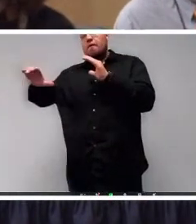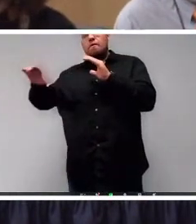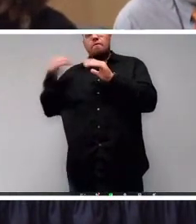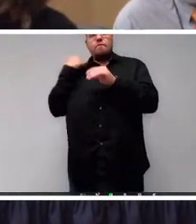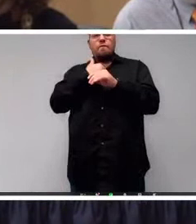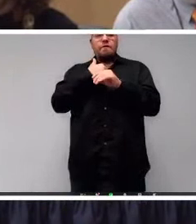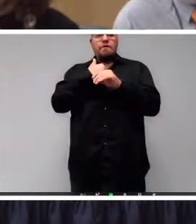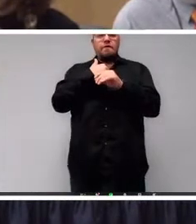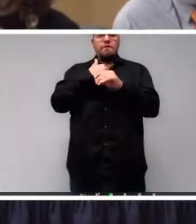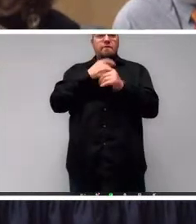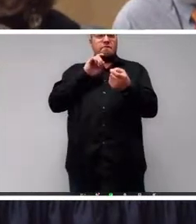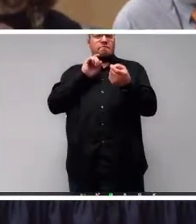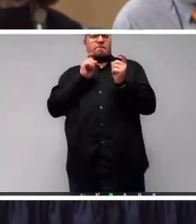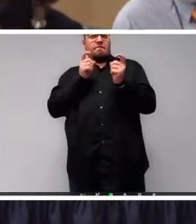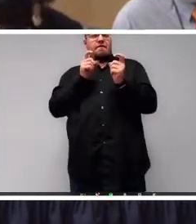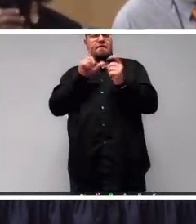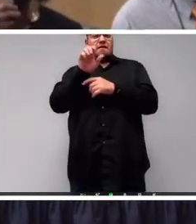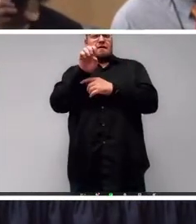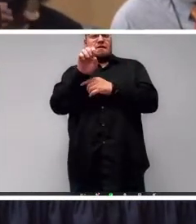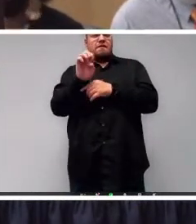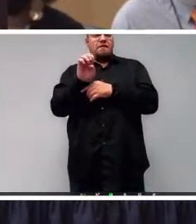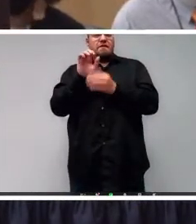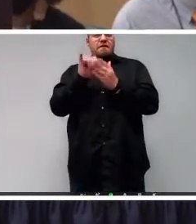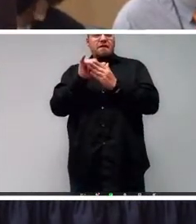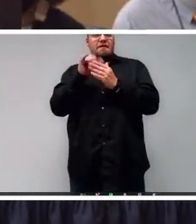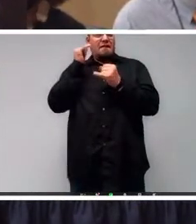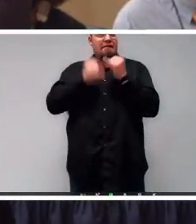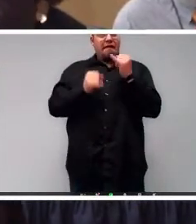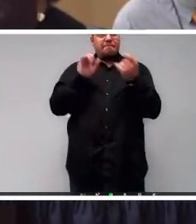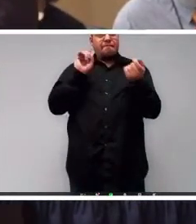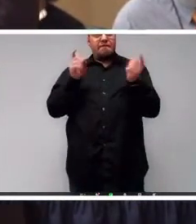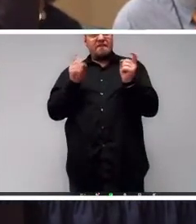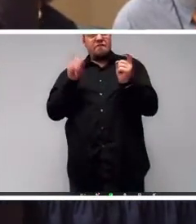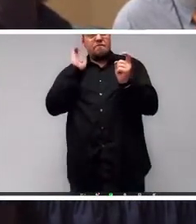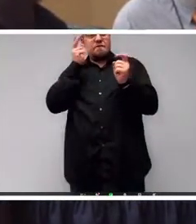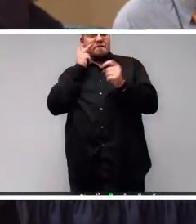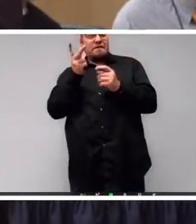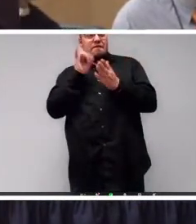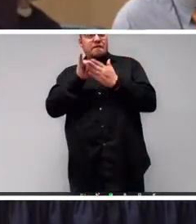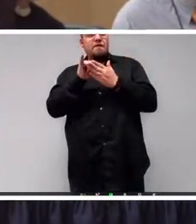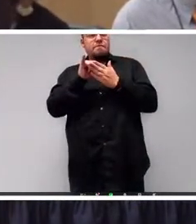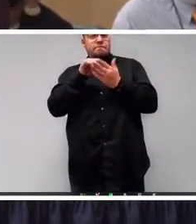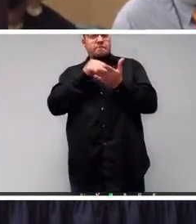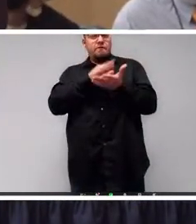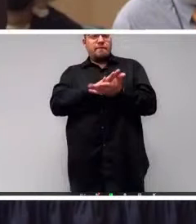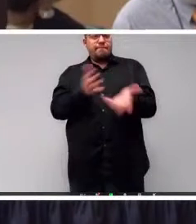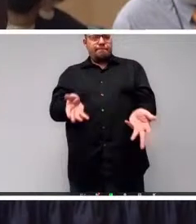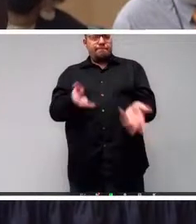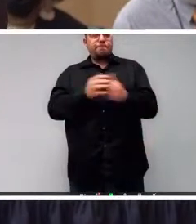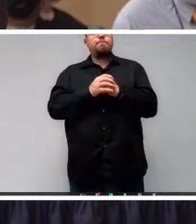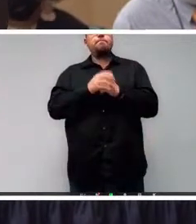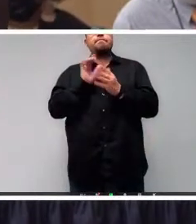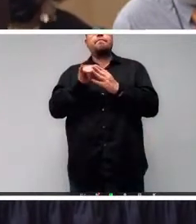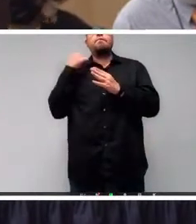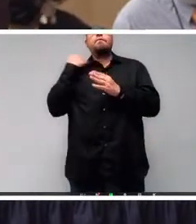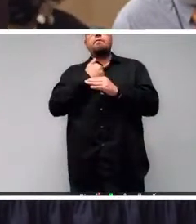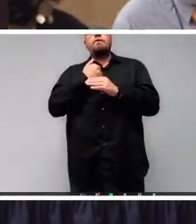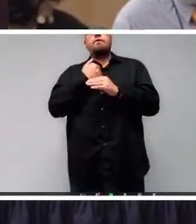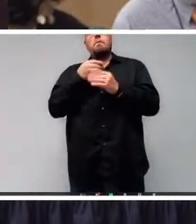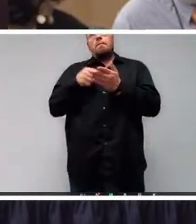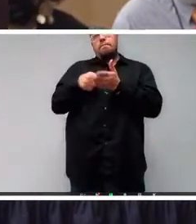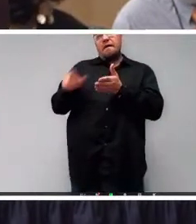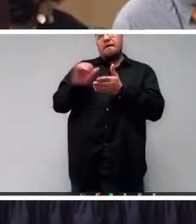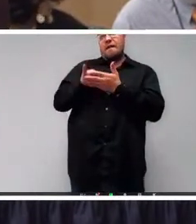we modified the lease, and that's kind of the last modification that you'll see in the document, where we would pay that